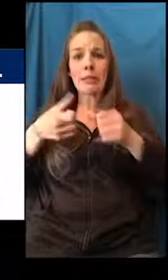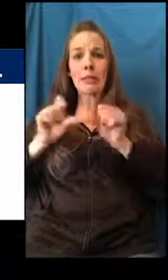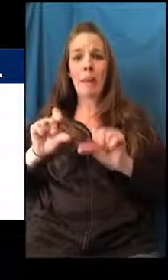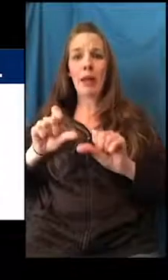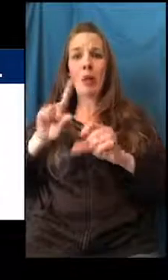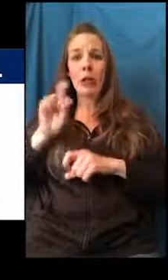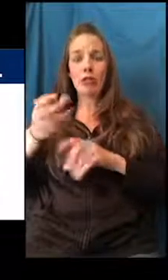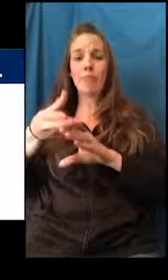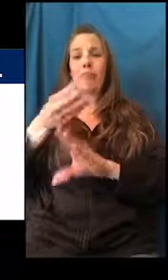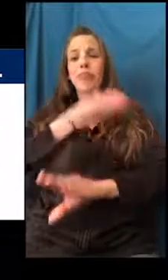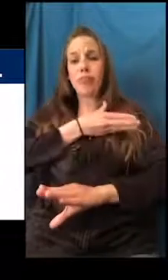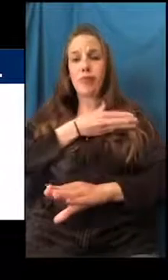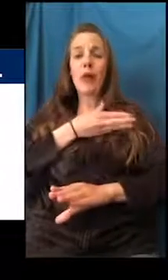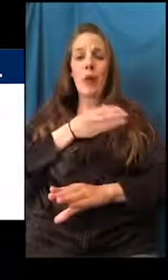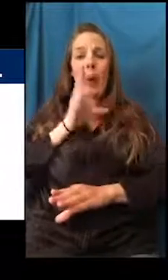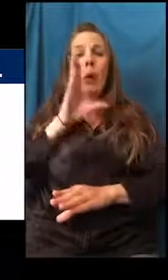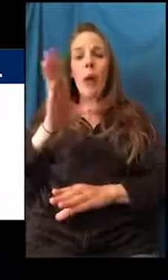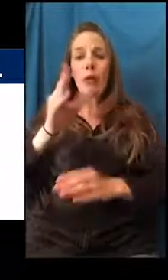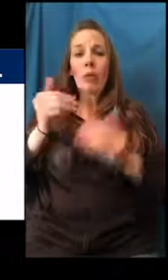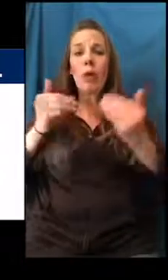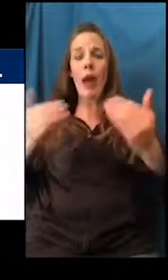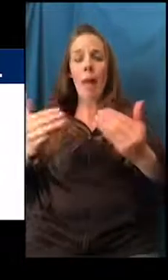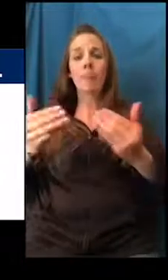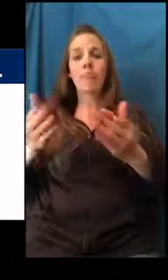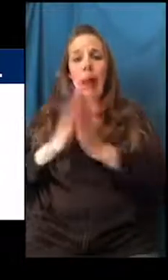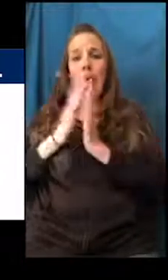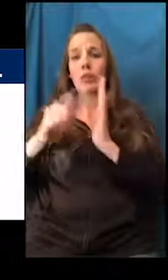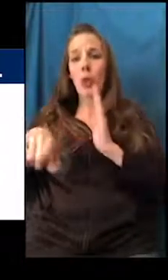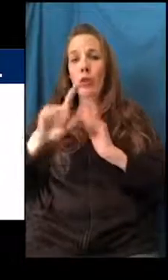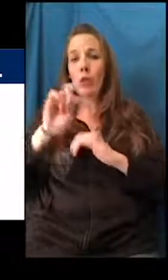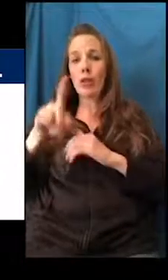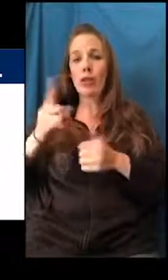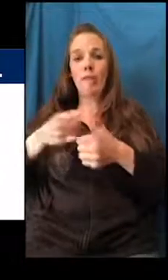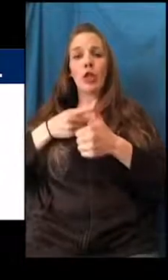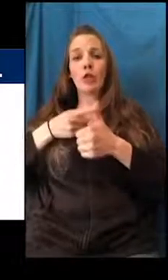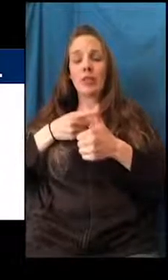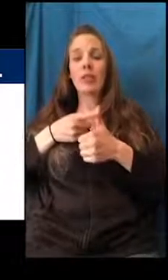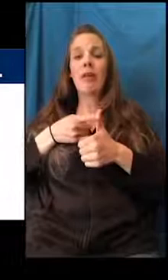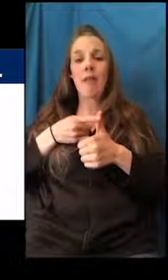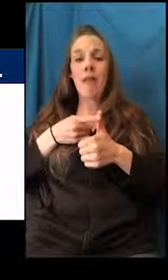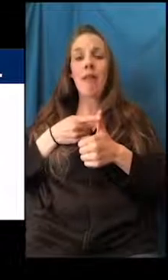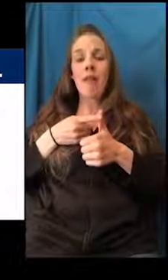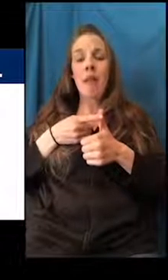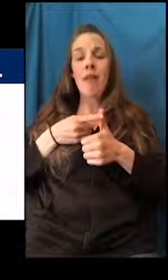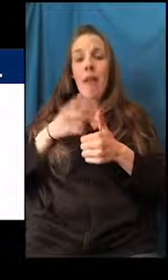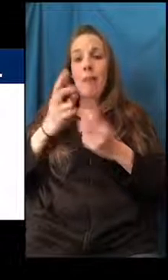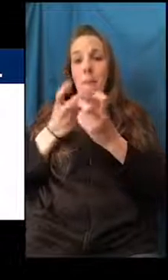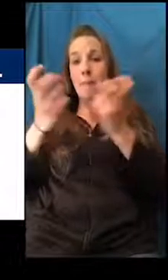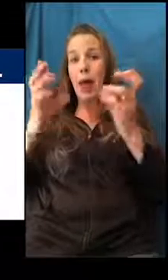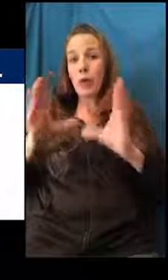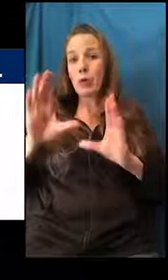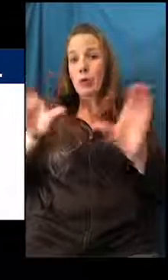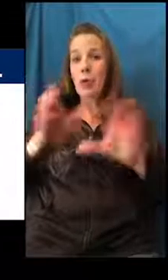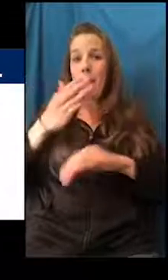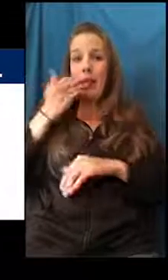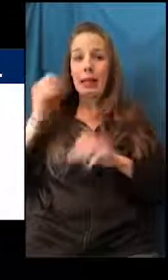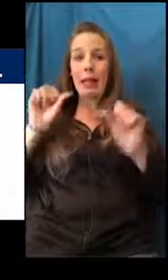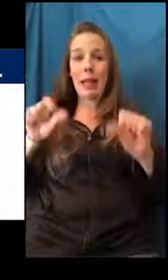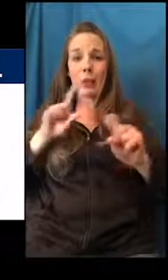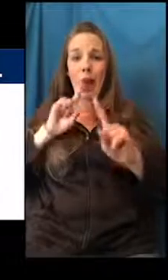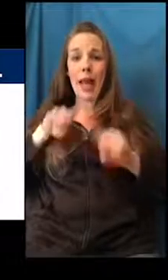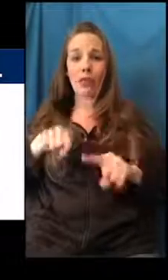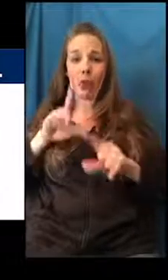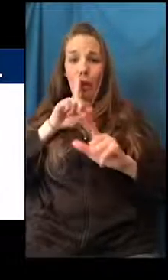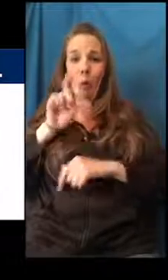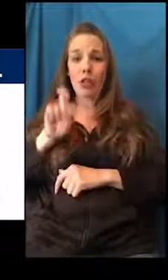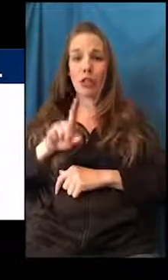So we're going to go ahead and ask those questions, and our panelists will do the best that they can to answer them. If you